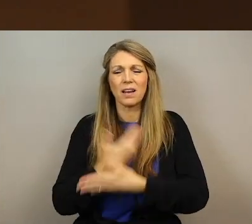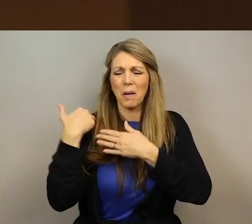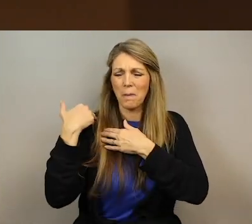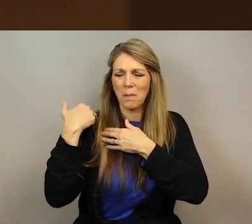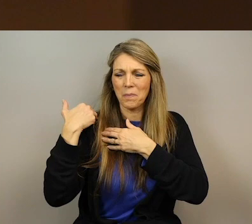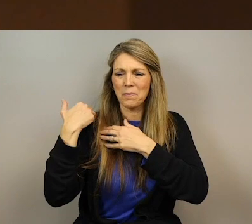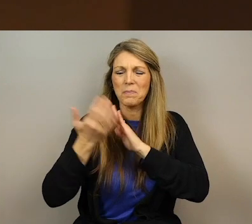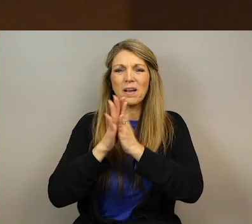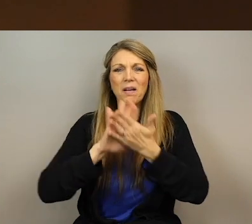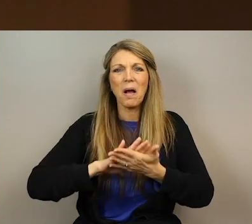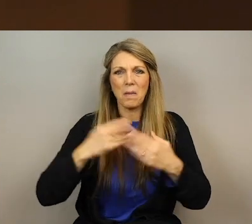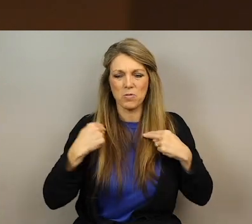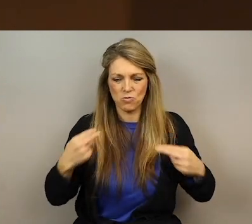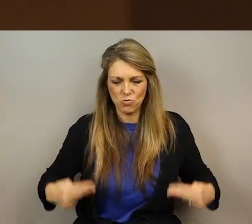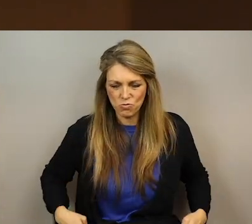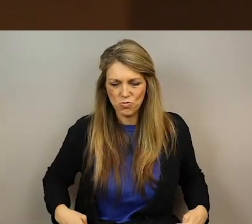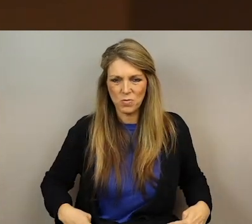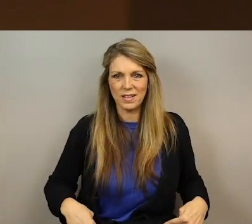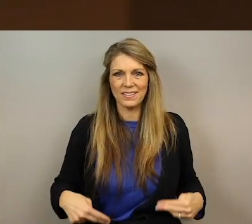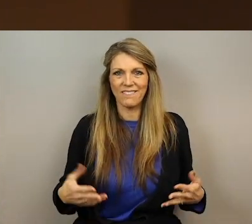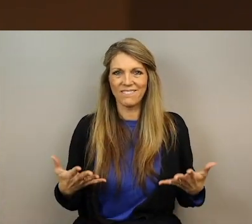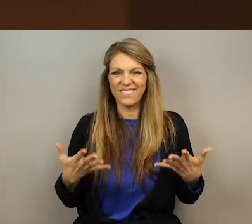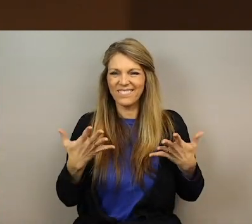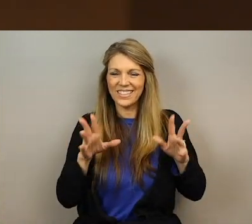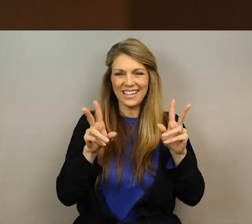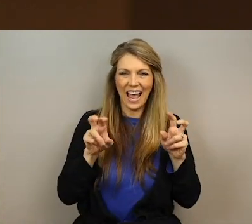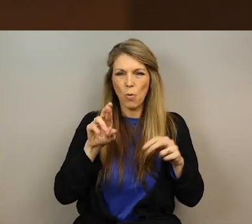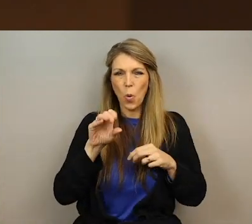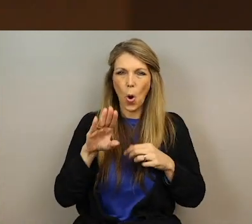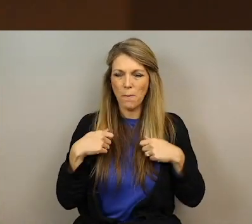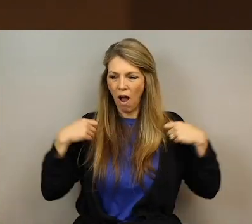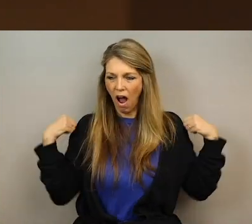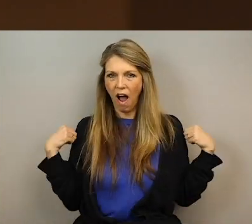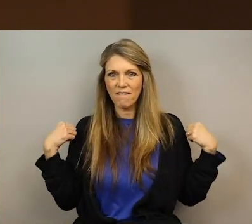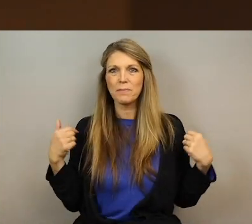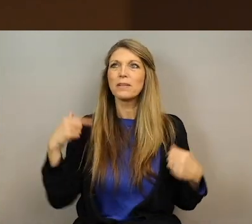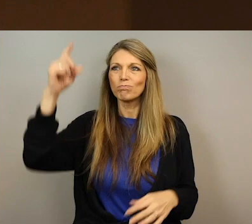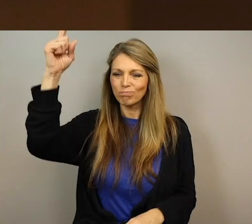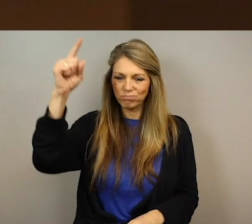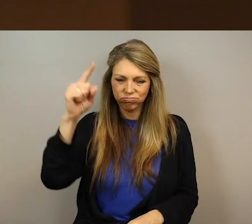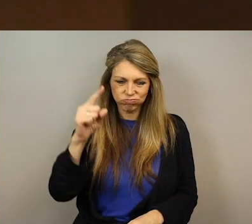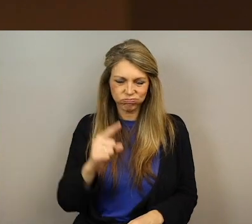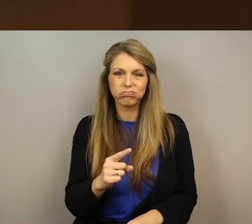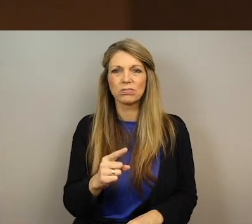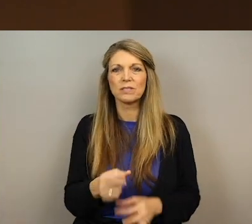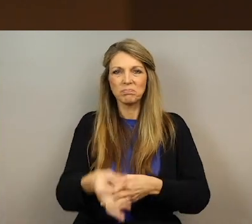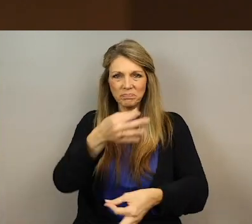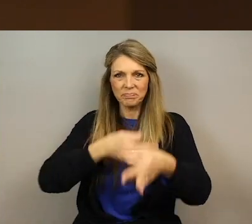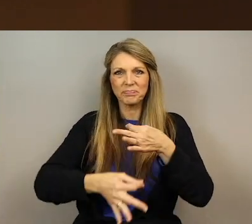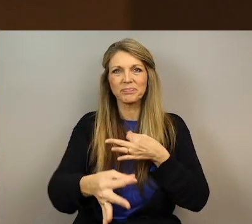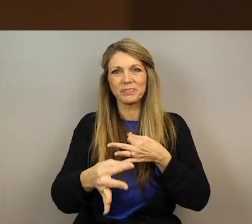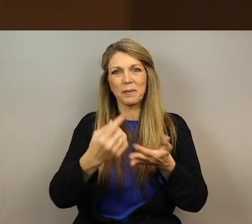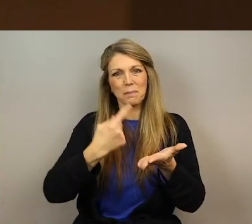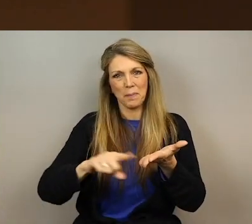the form of a human, who would get out of the black judge's robe and walk down to be our advocate, to pay the price for